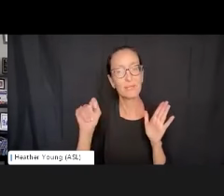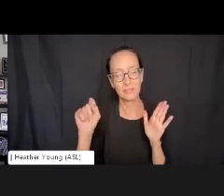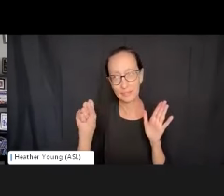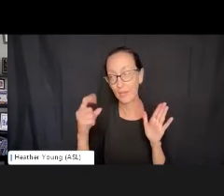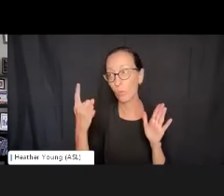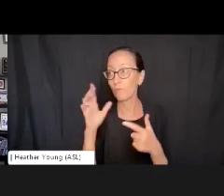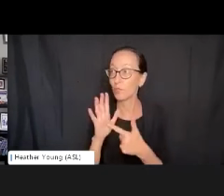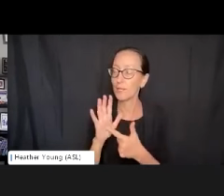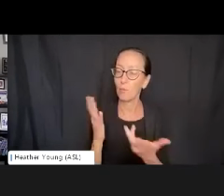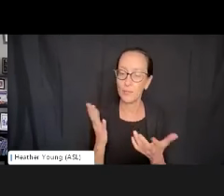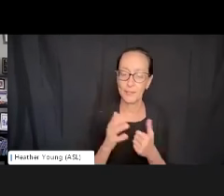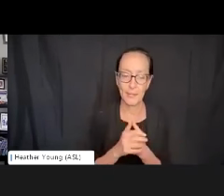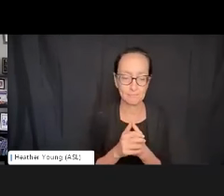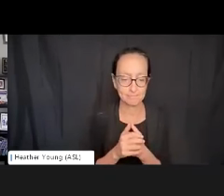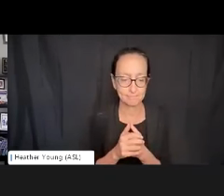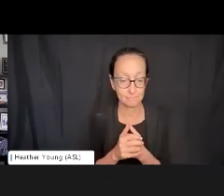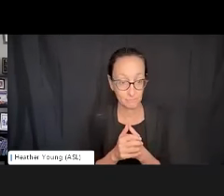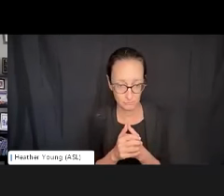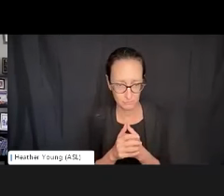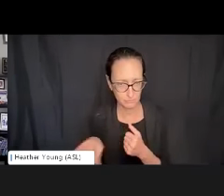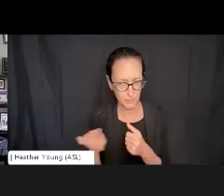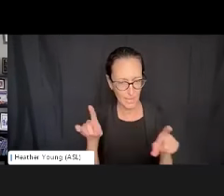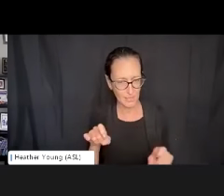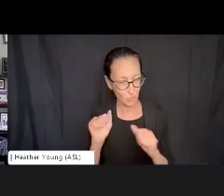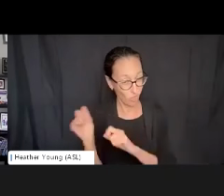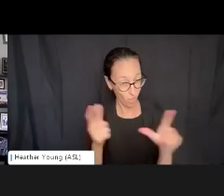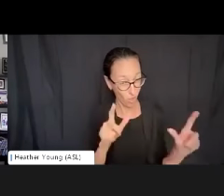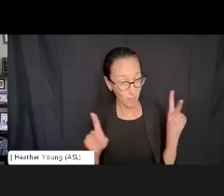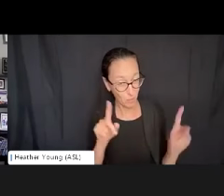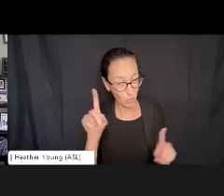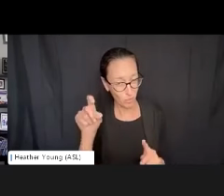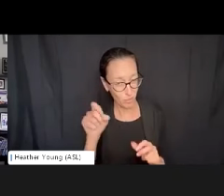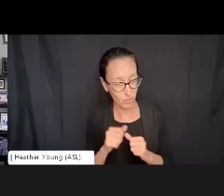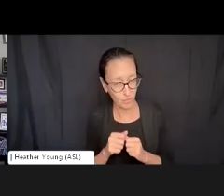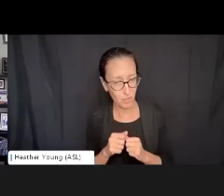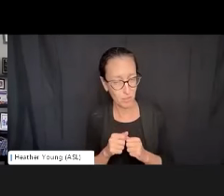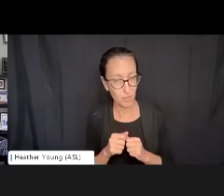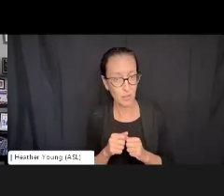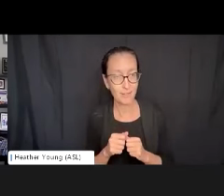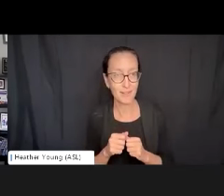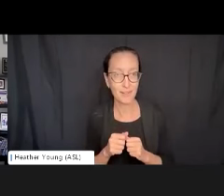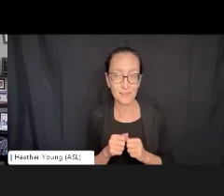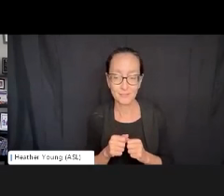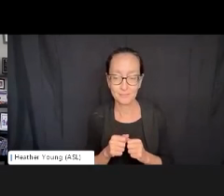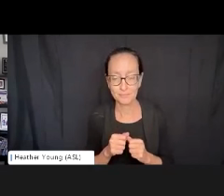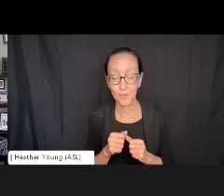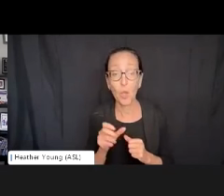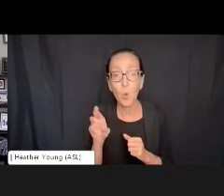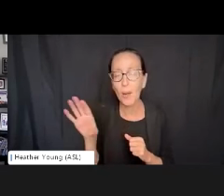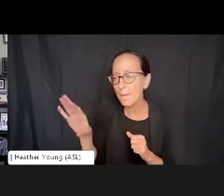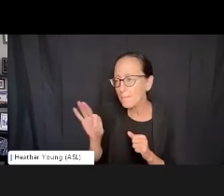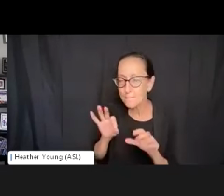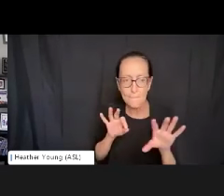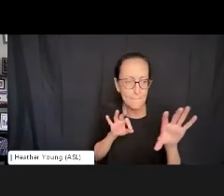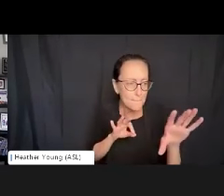might be that, well, are they tested with all people? And are you hand selecting the types